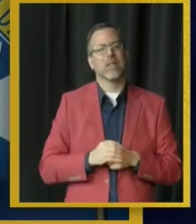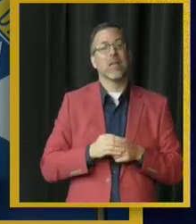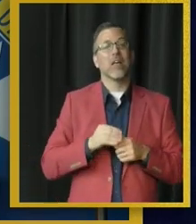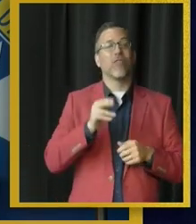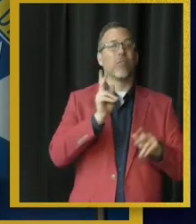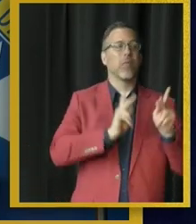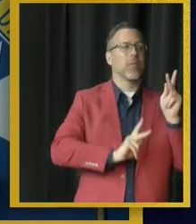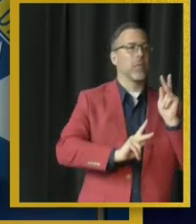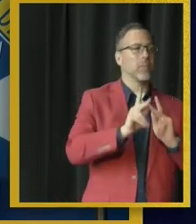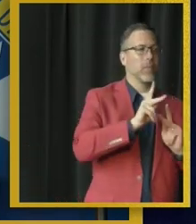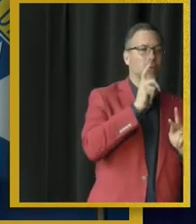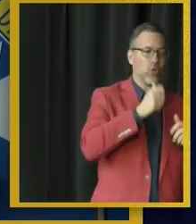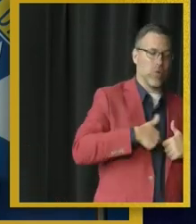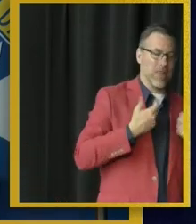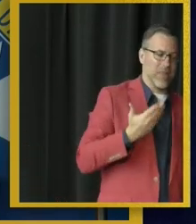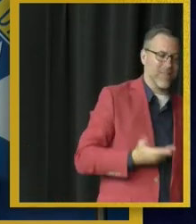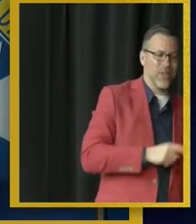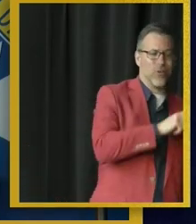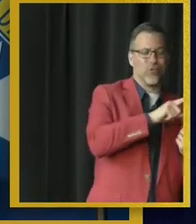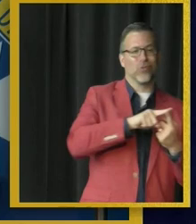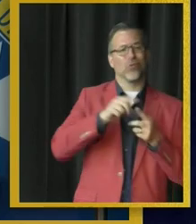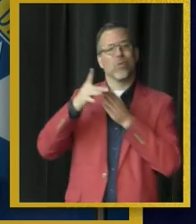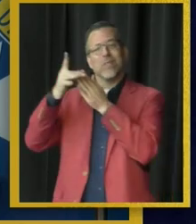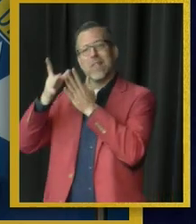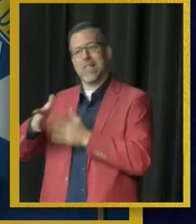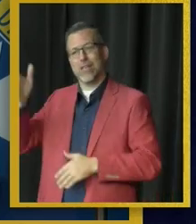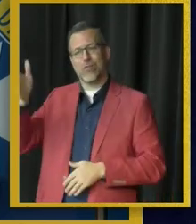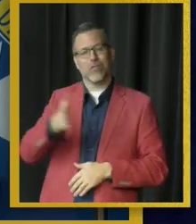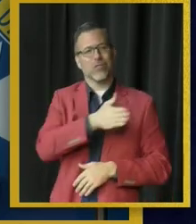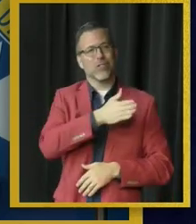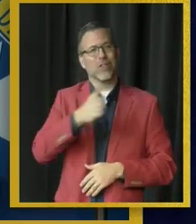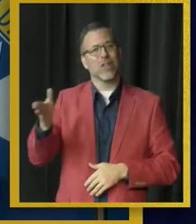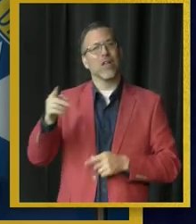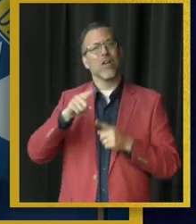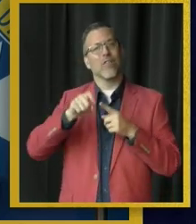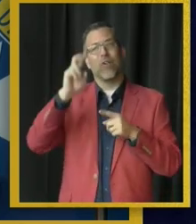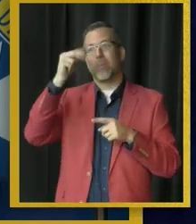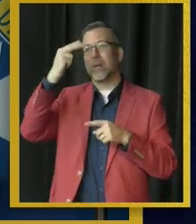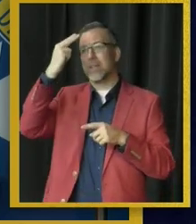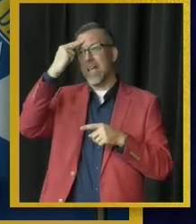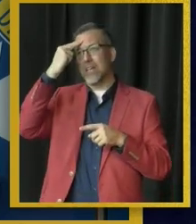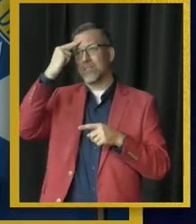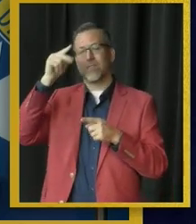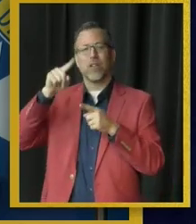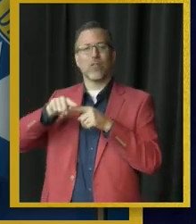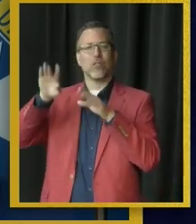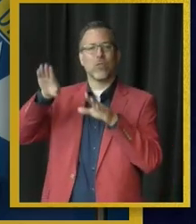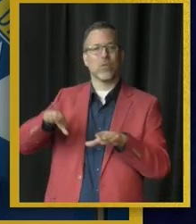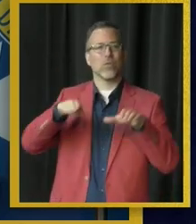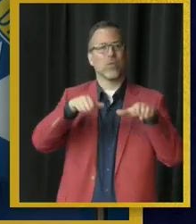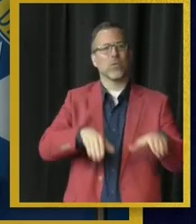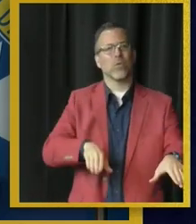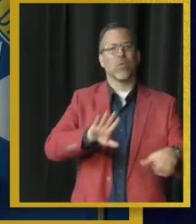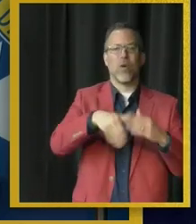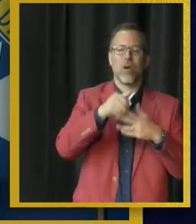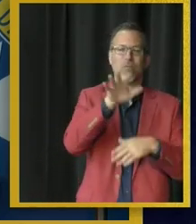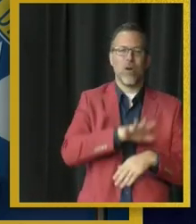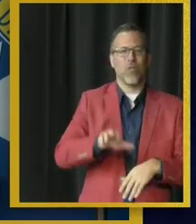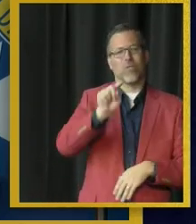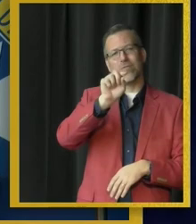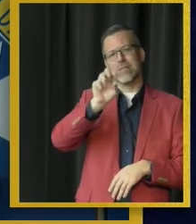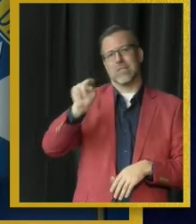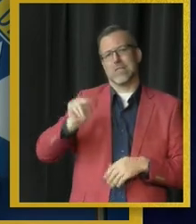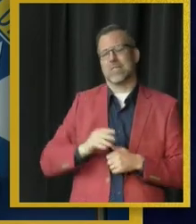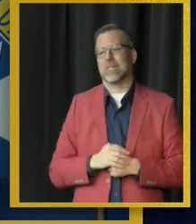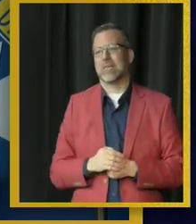to the elected officials, from the water streams of Nashville to the beautiful valleys and hills of Tennessee.